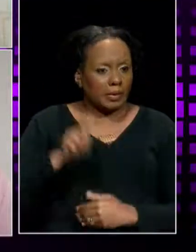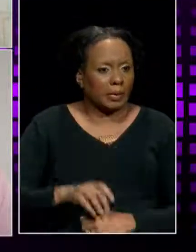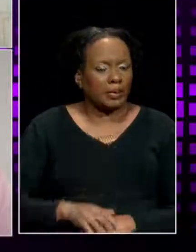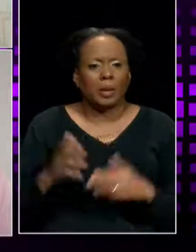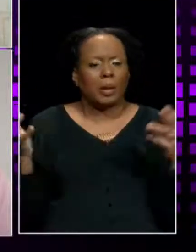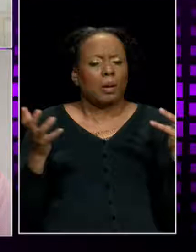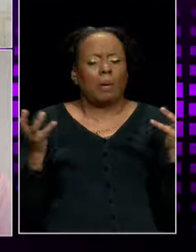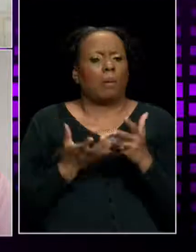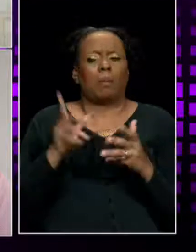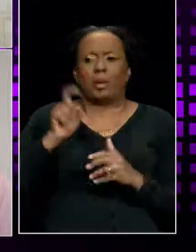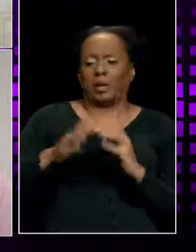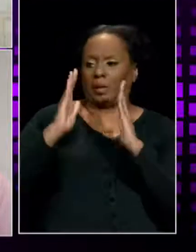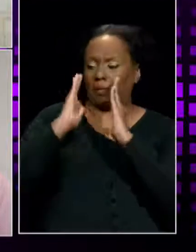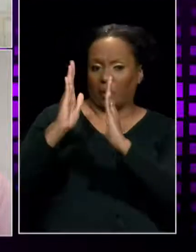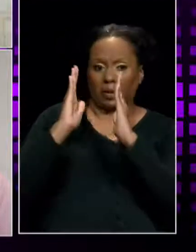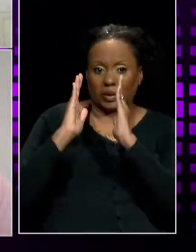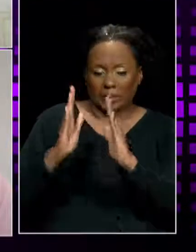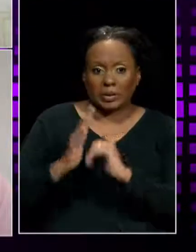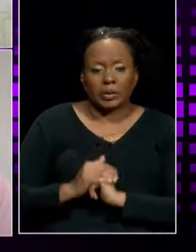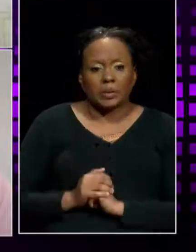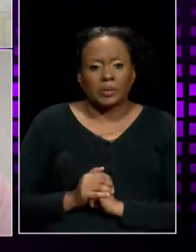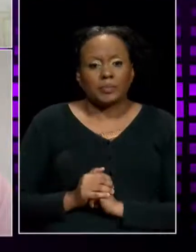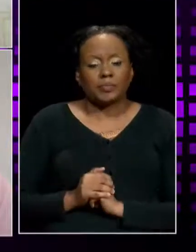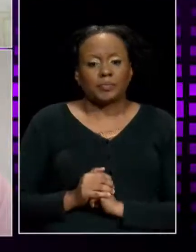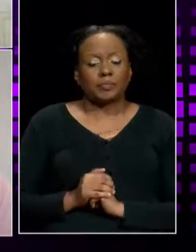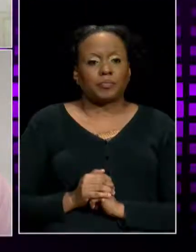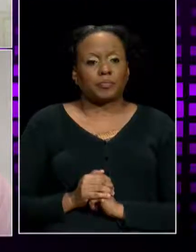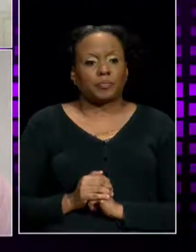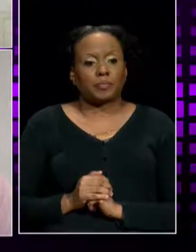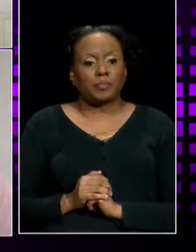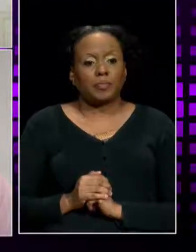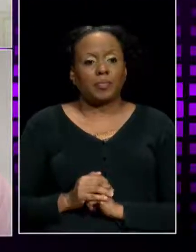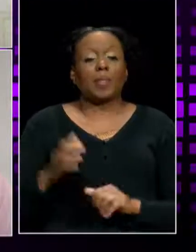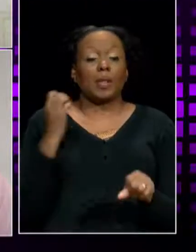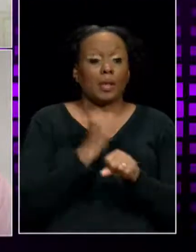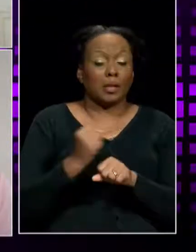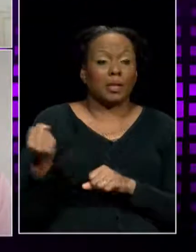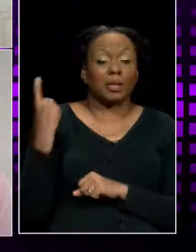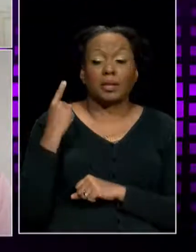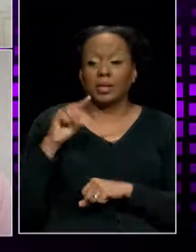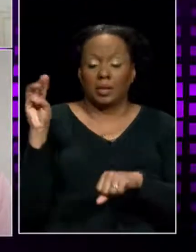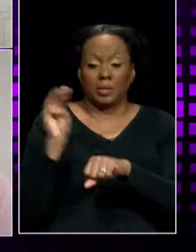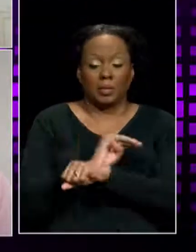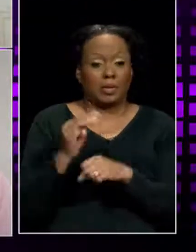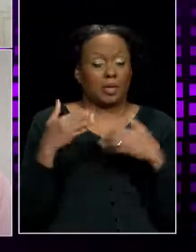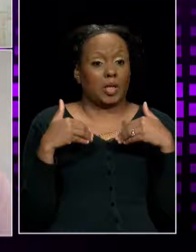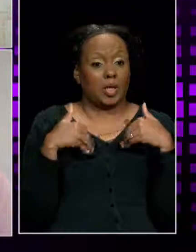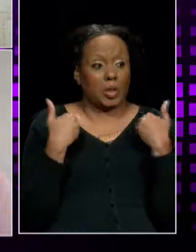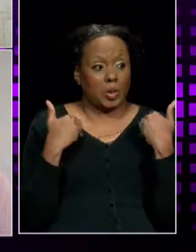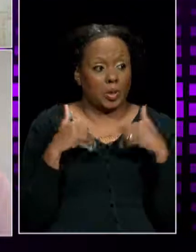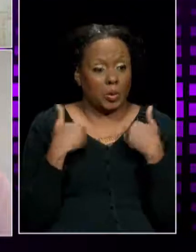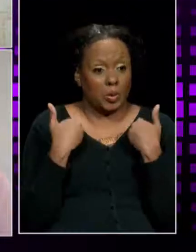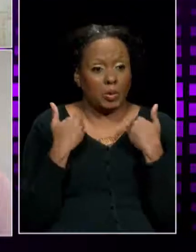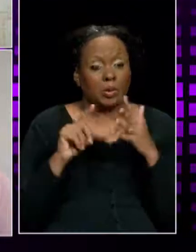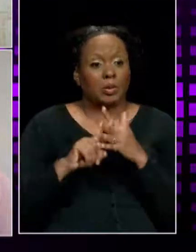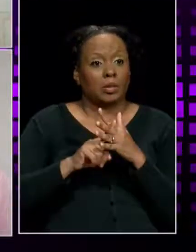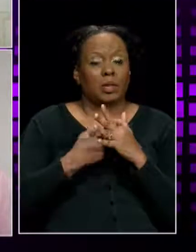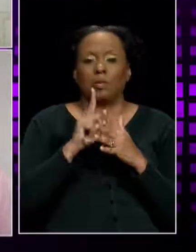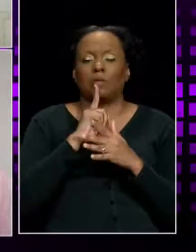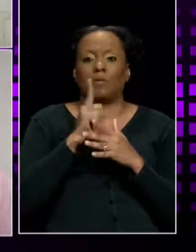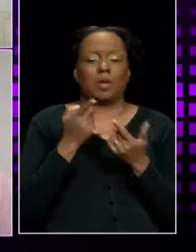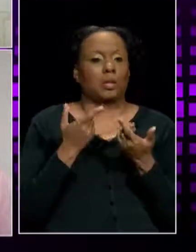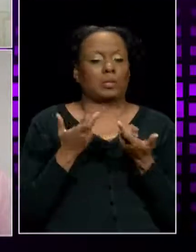focus on. Just last year, the Ministry of Youth would have started a